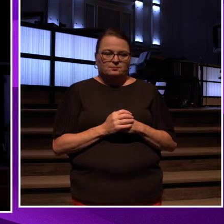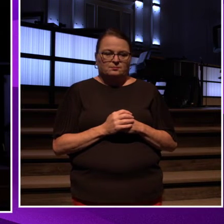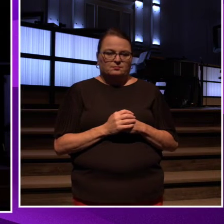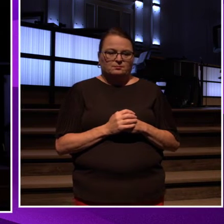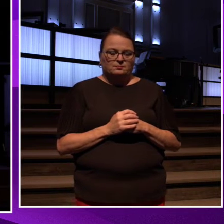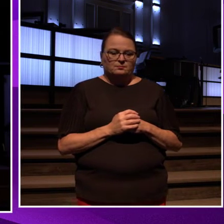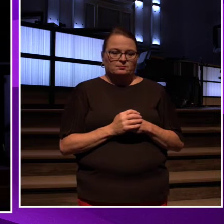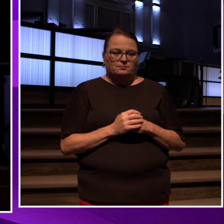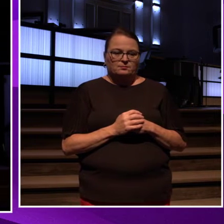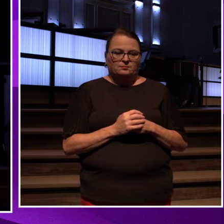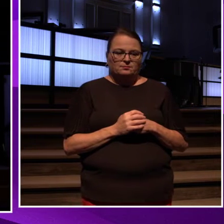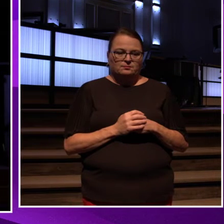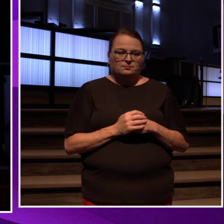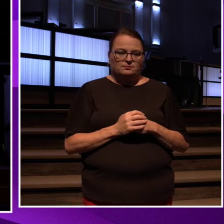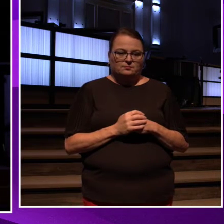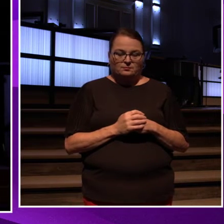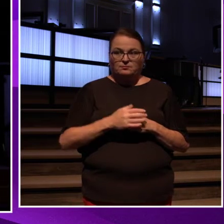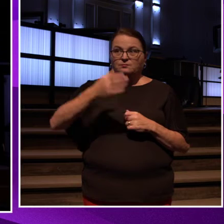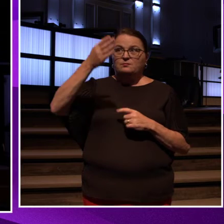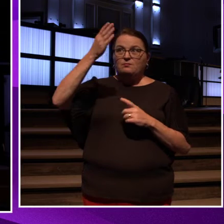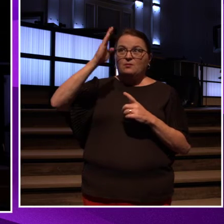Is God's grace very real to you today?